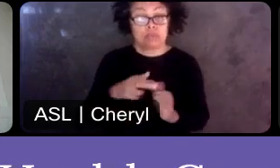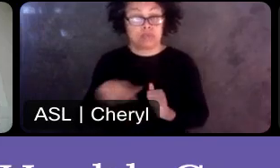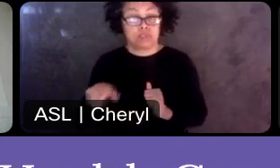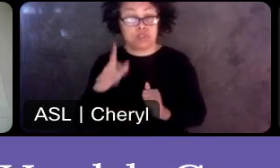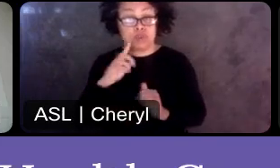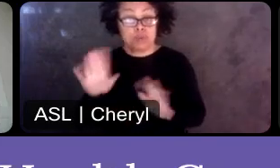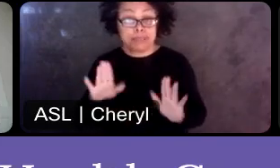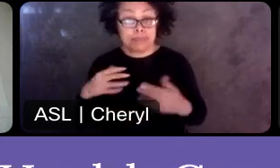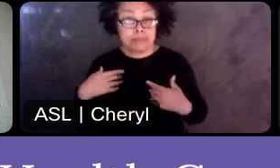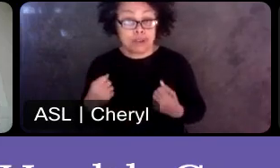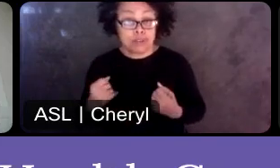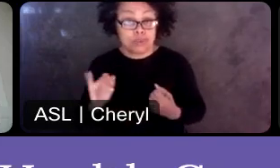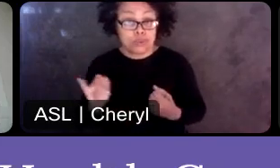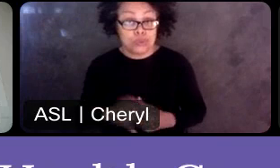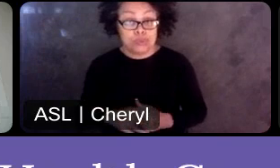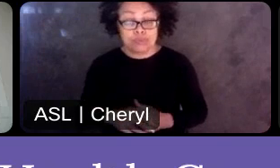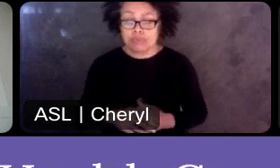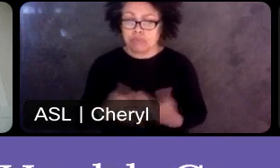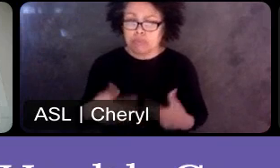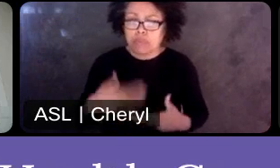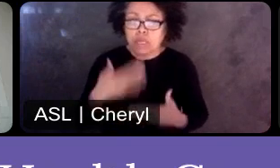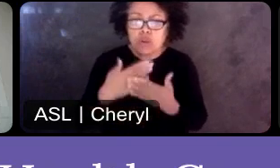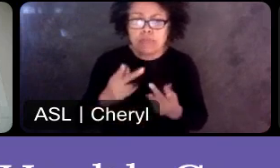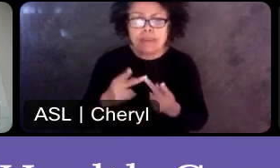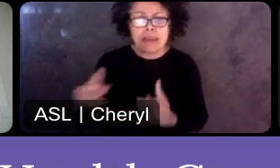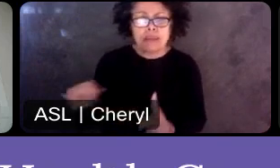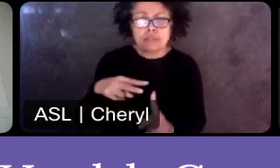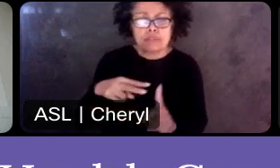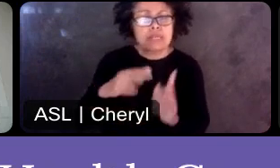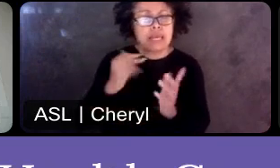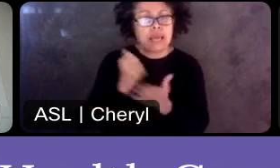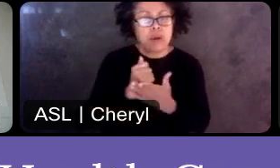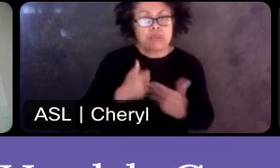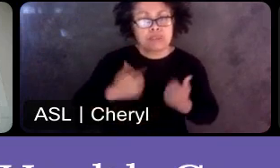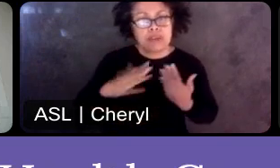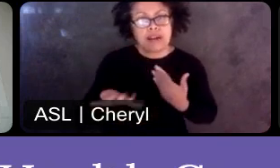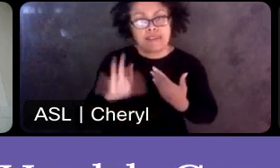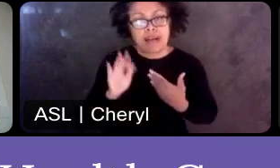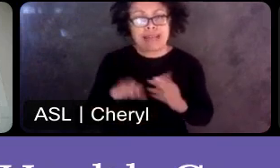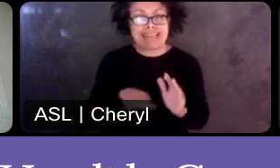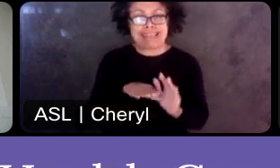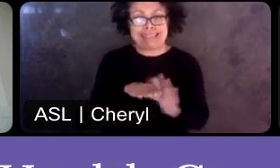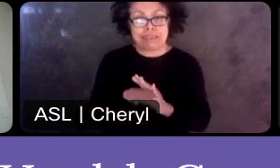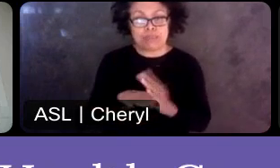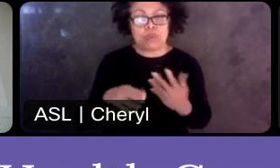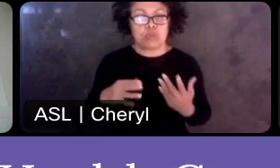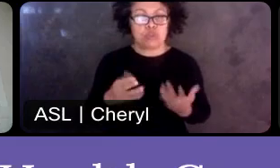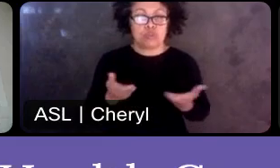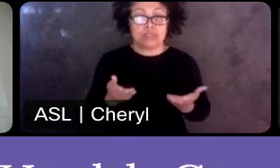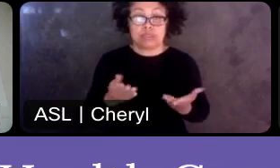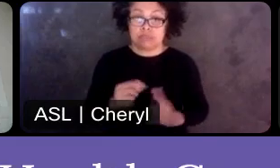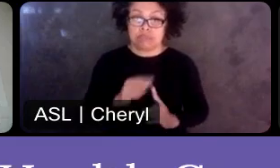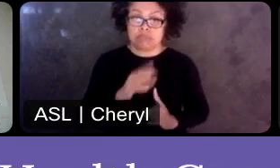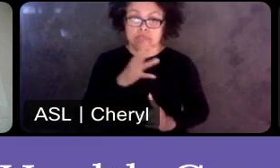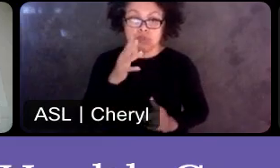This website is a great resource for helping survivors find accessible healthcare services, especially in rural areas. And